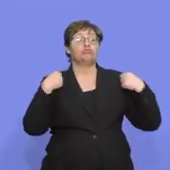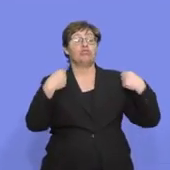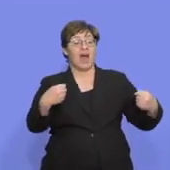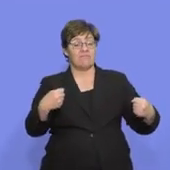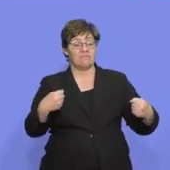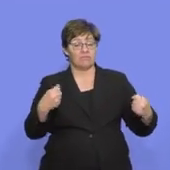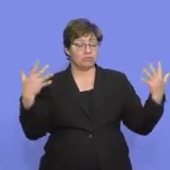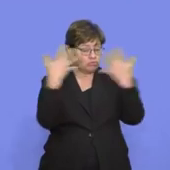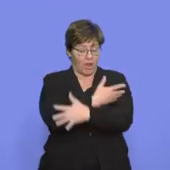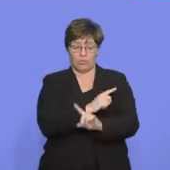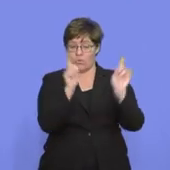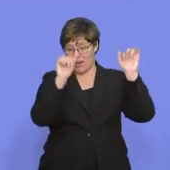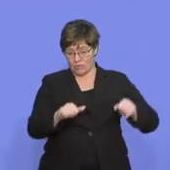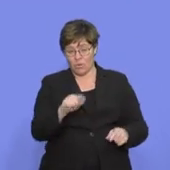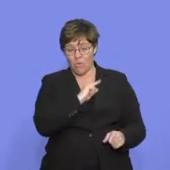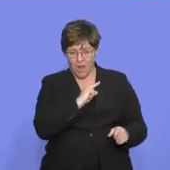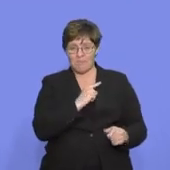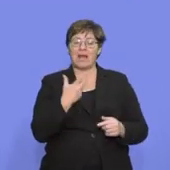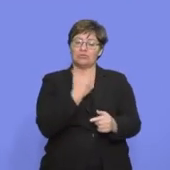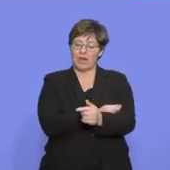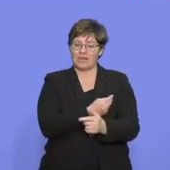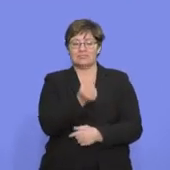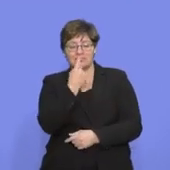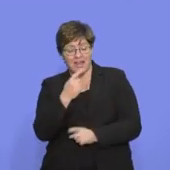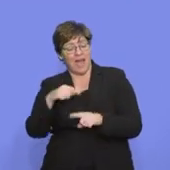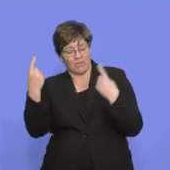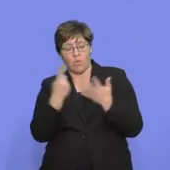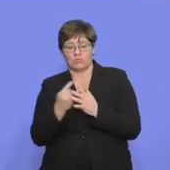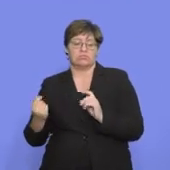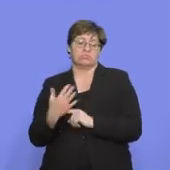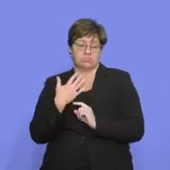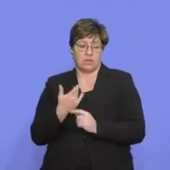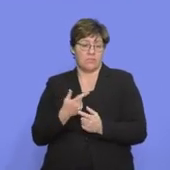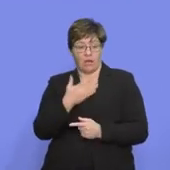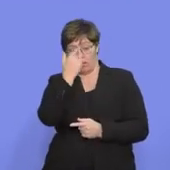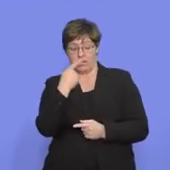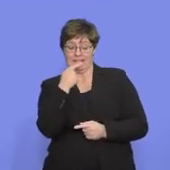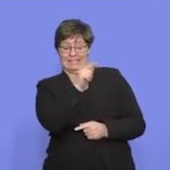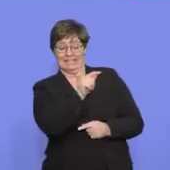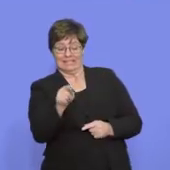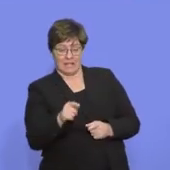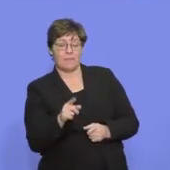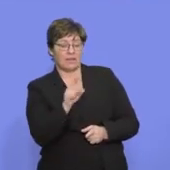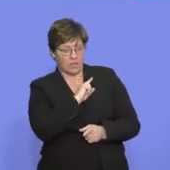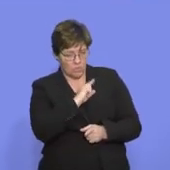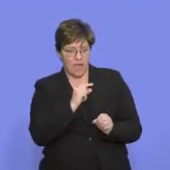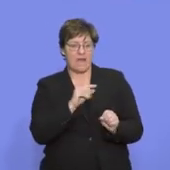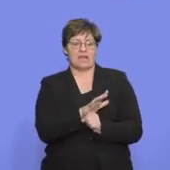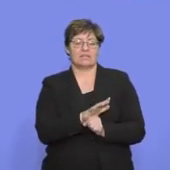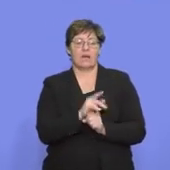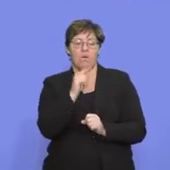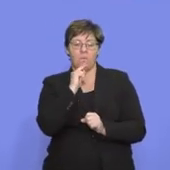drinking. But other drugs will also have the same effect. I'm not a doctor, so I can't tell you what drugs, but they have an effect on